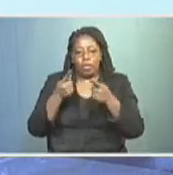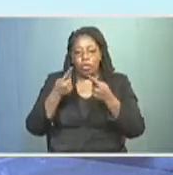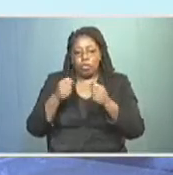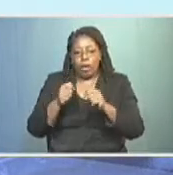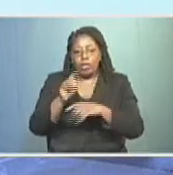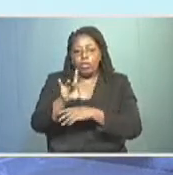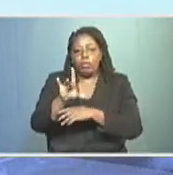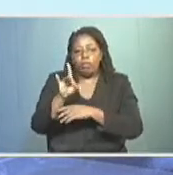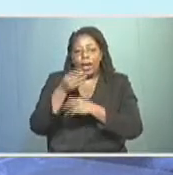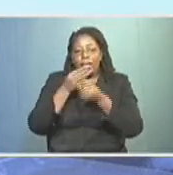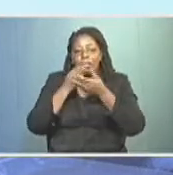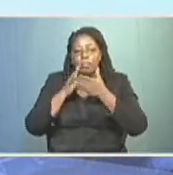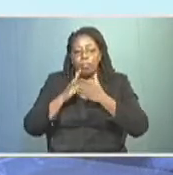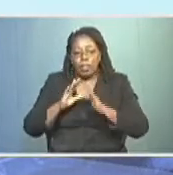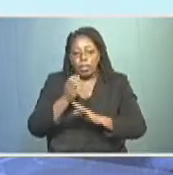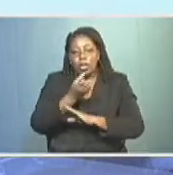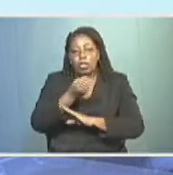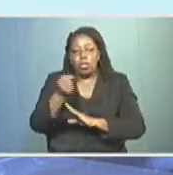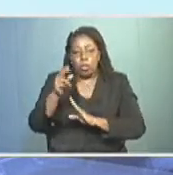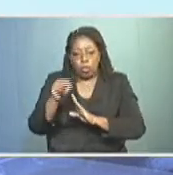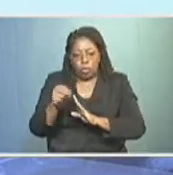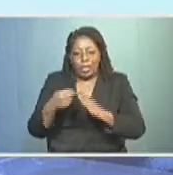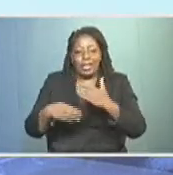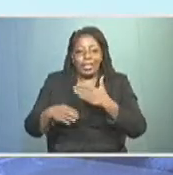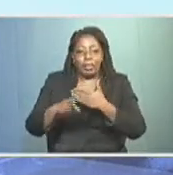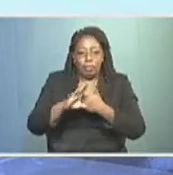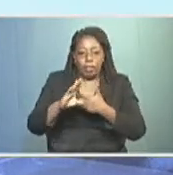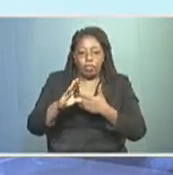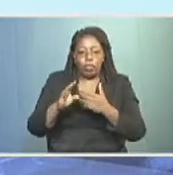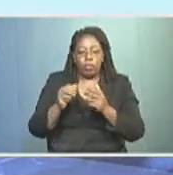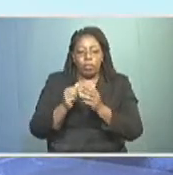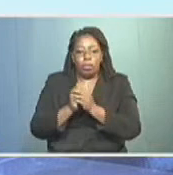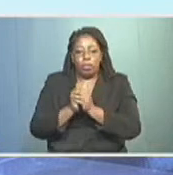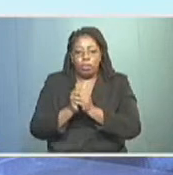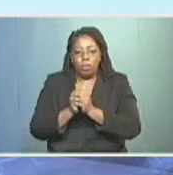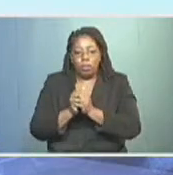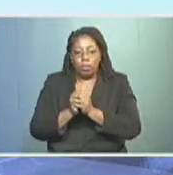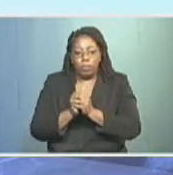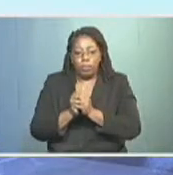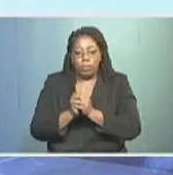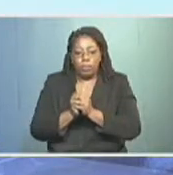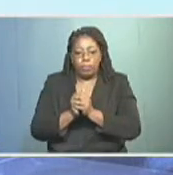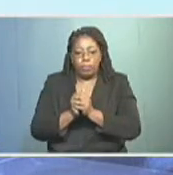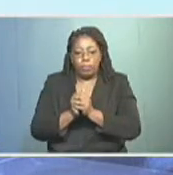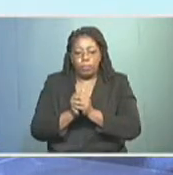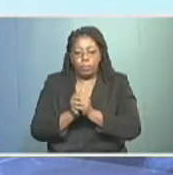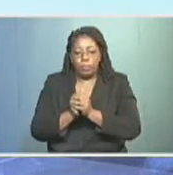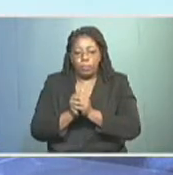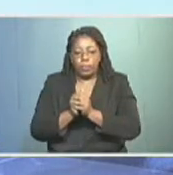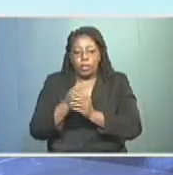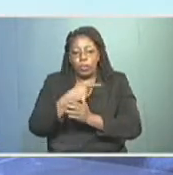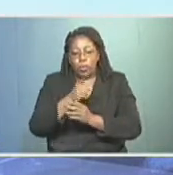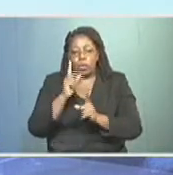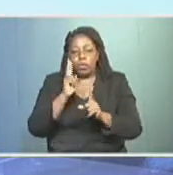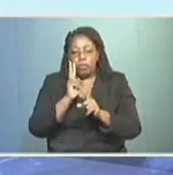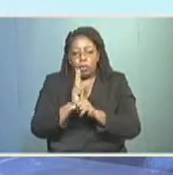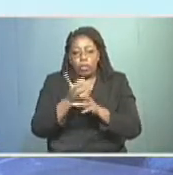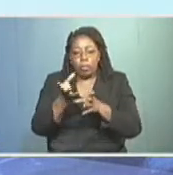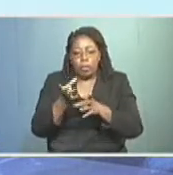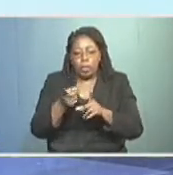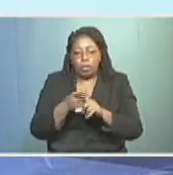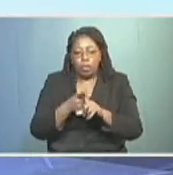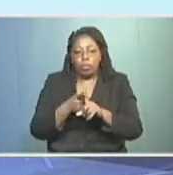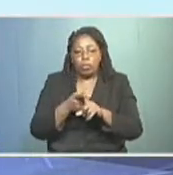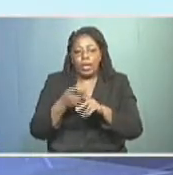resolutions to their conflicts and to seek intervention to assist in diffusing relational feuds. To the victims, the appeal to